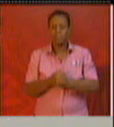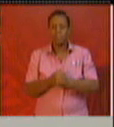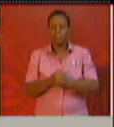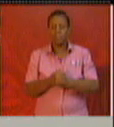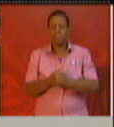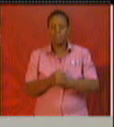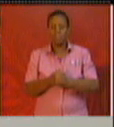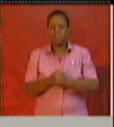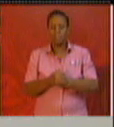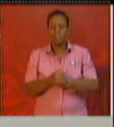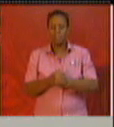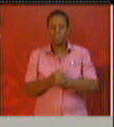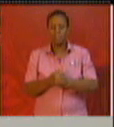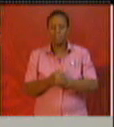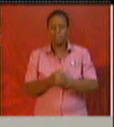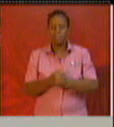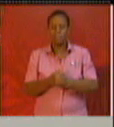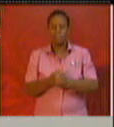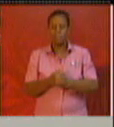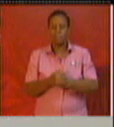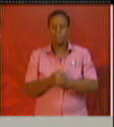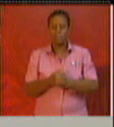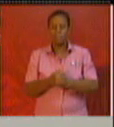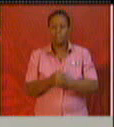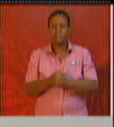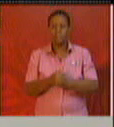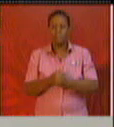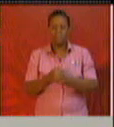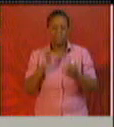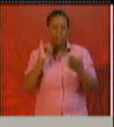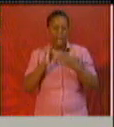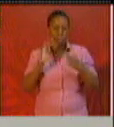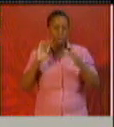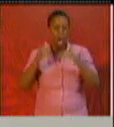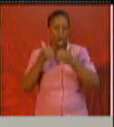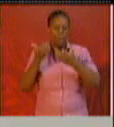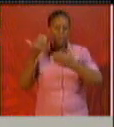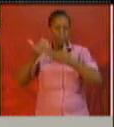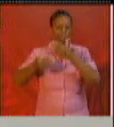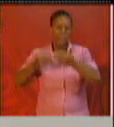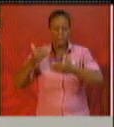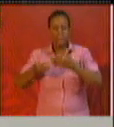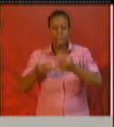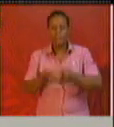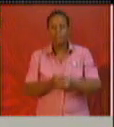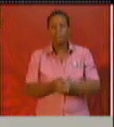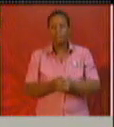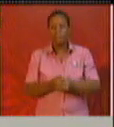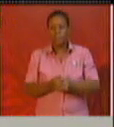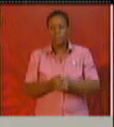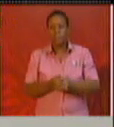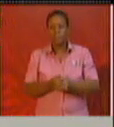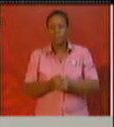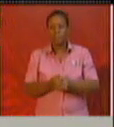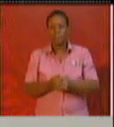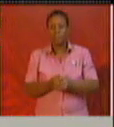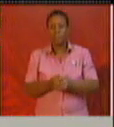still more than sufficient to do what we needed to do with respect to the reduction of risk of